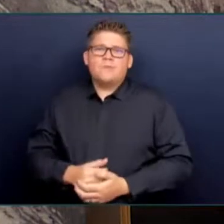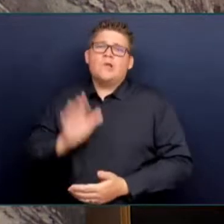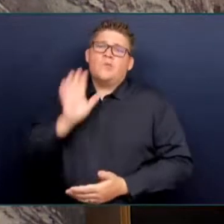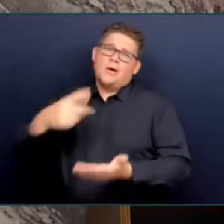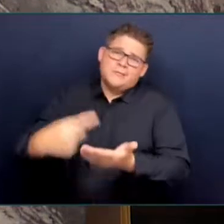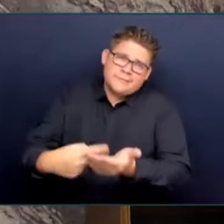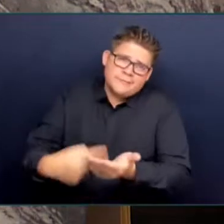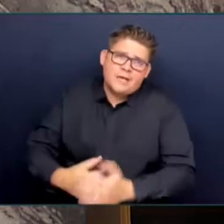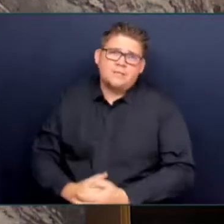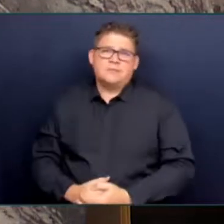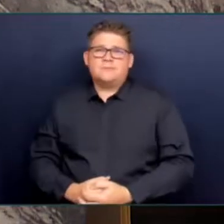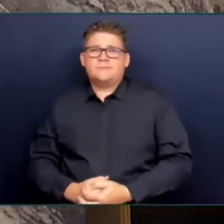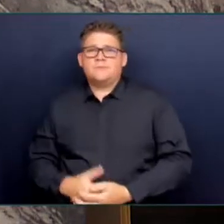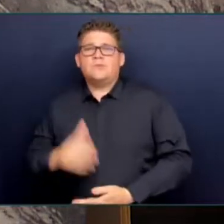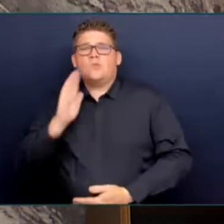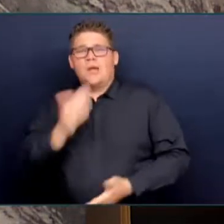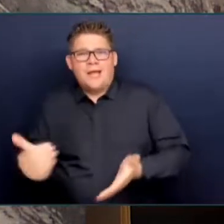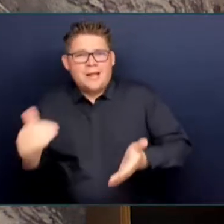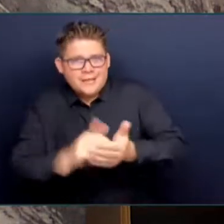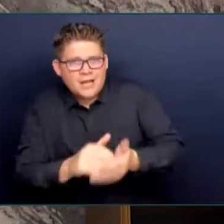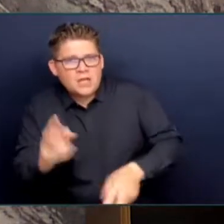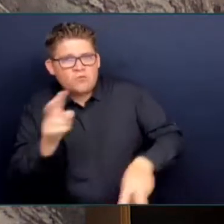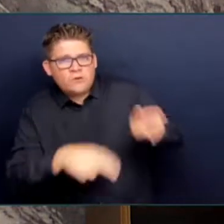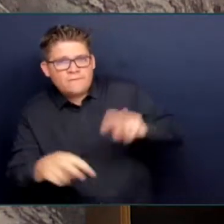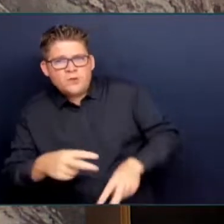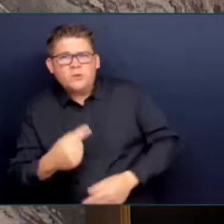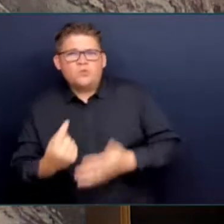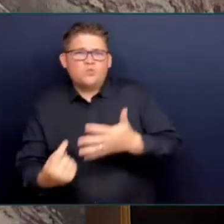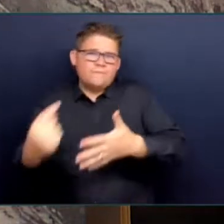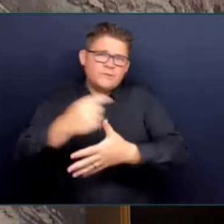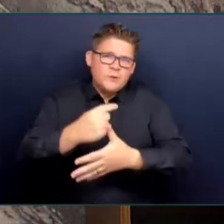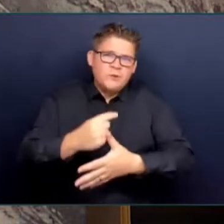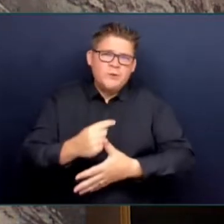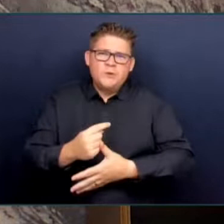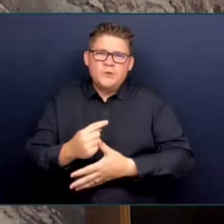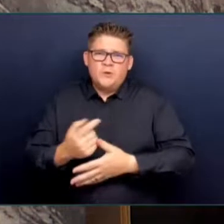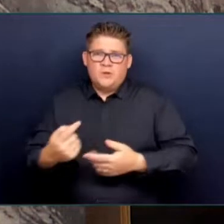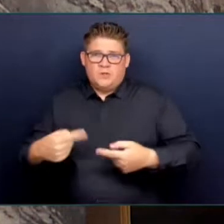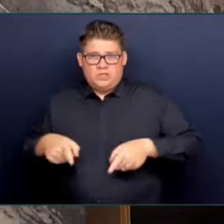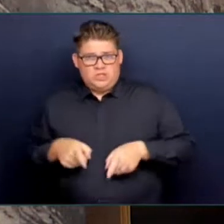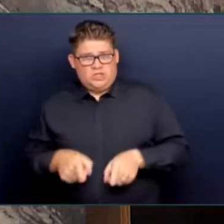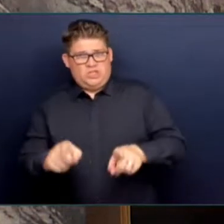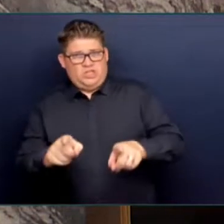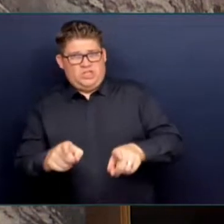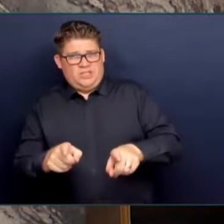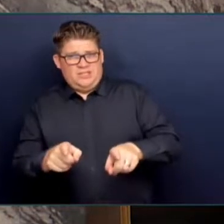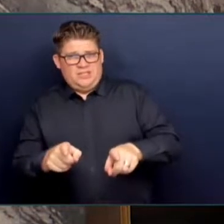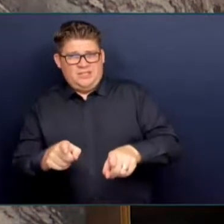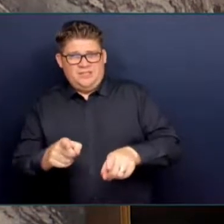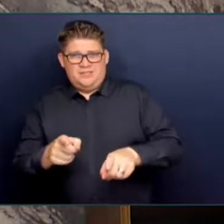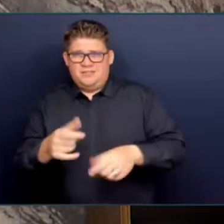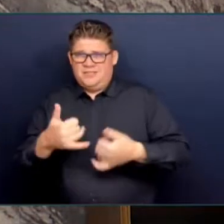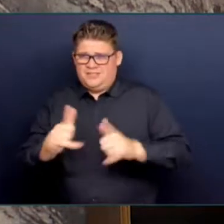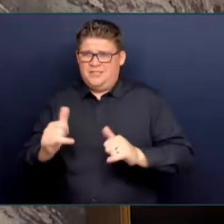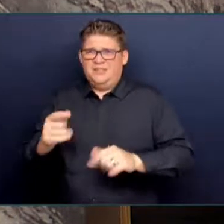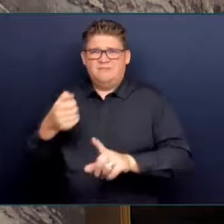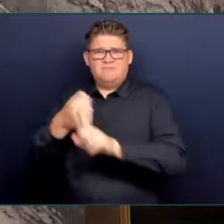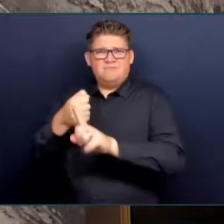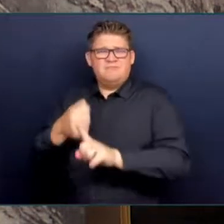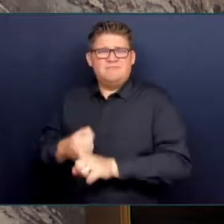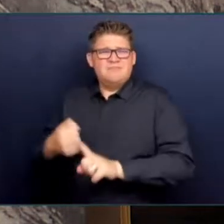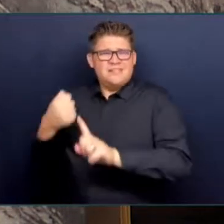And British Columbians continue to be subjected to these random violent attacks. 4 a day in Vancouver